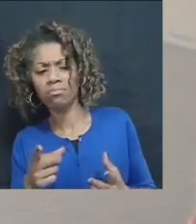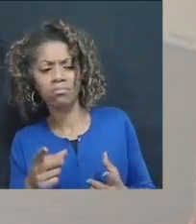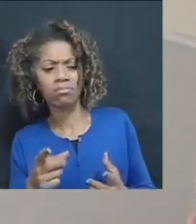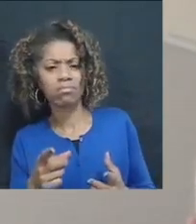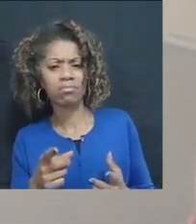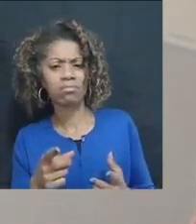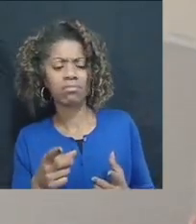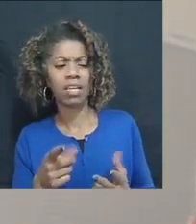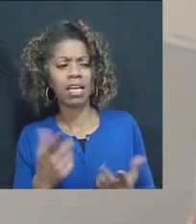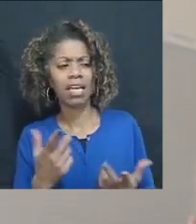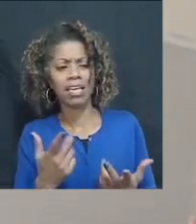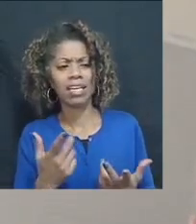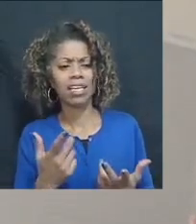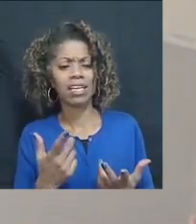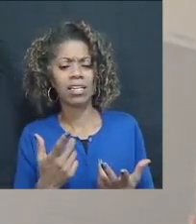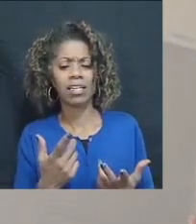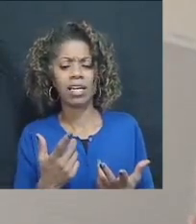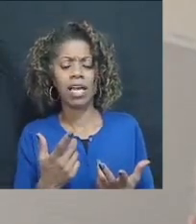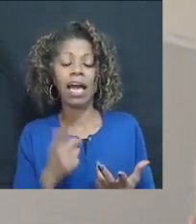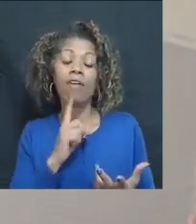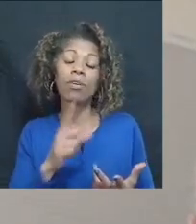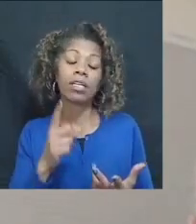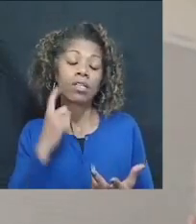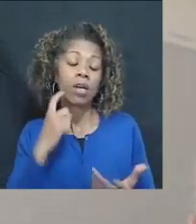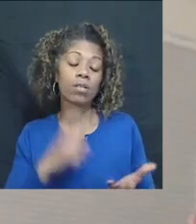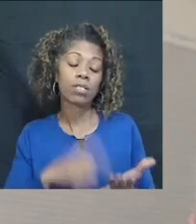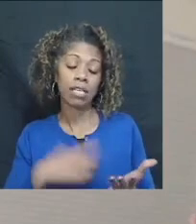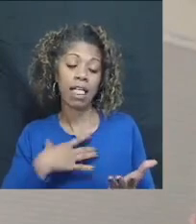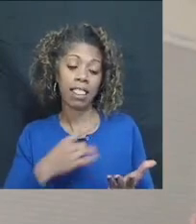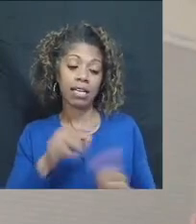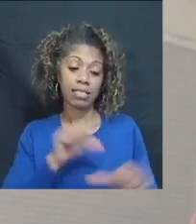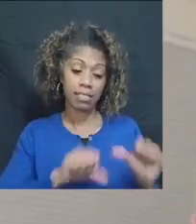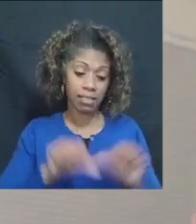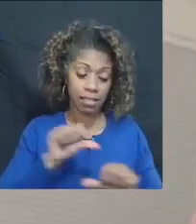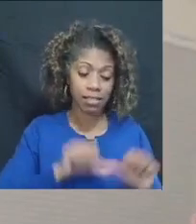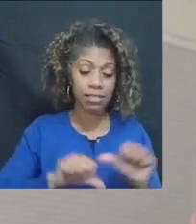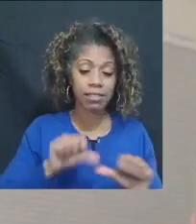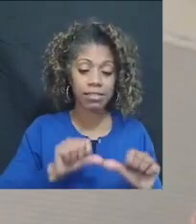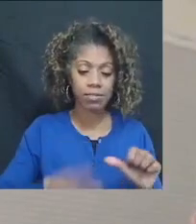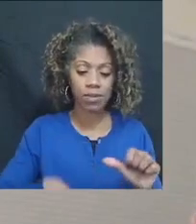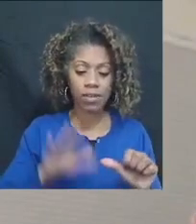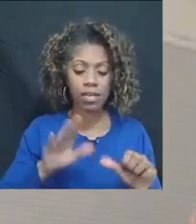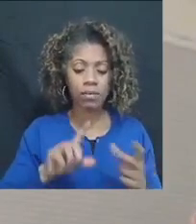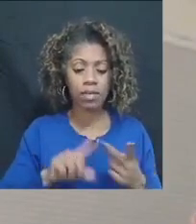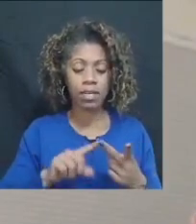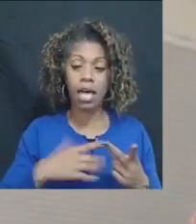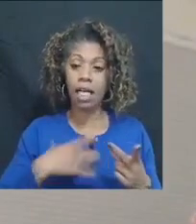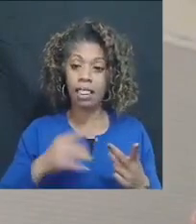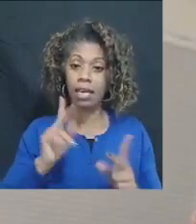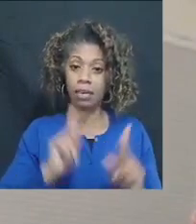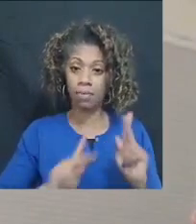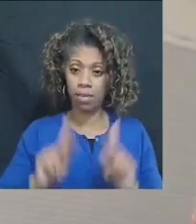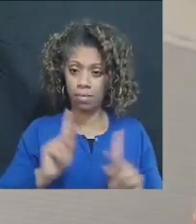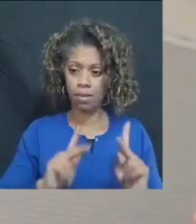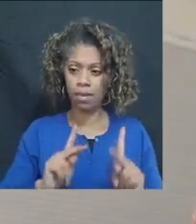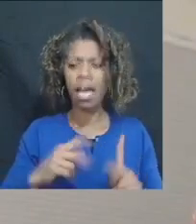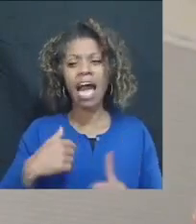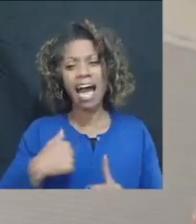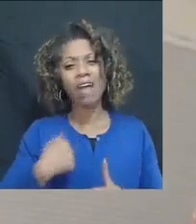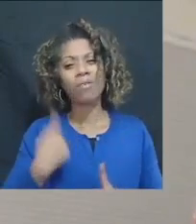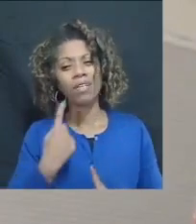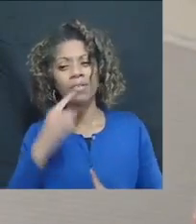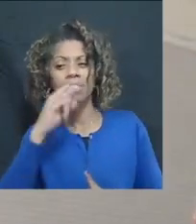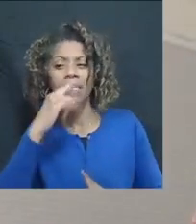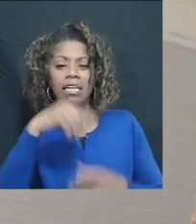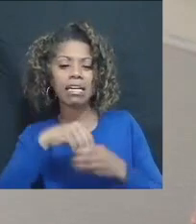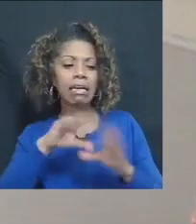science. I found that I loved people. And I was I was always the kid in class that got along with